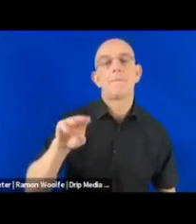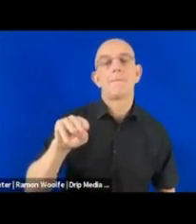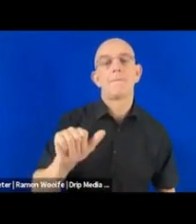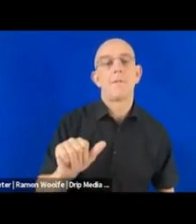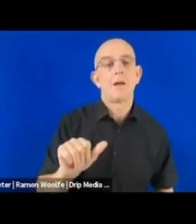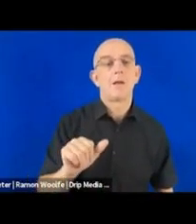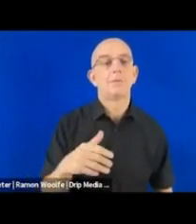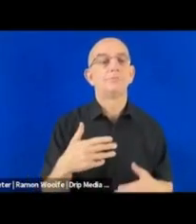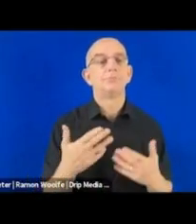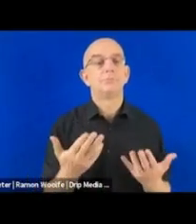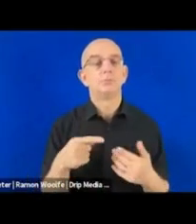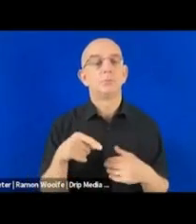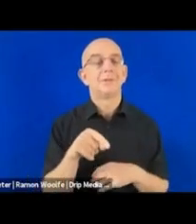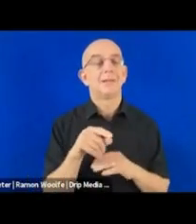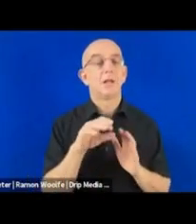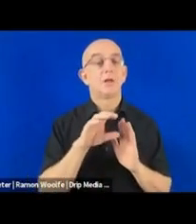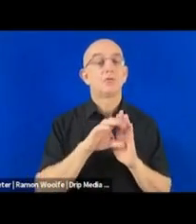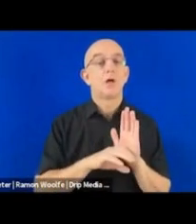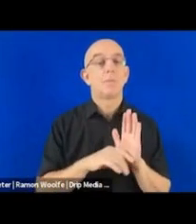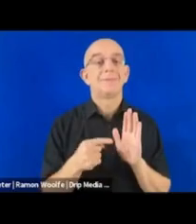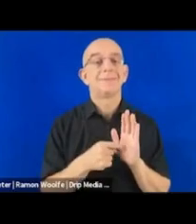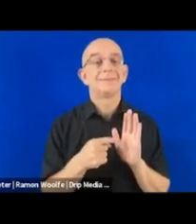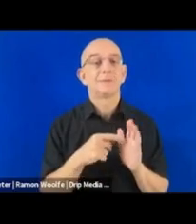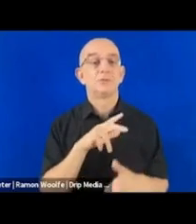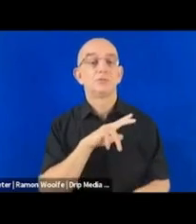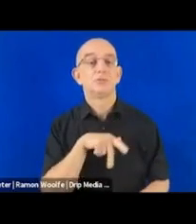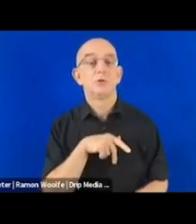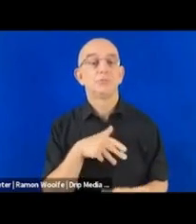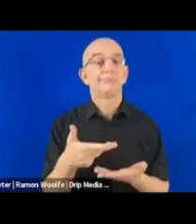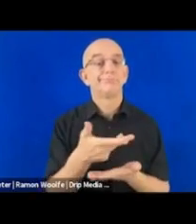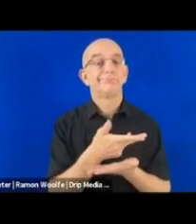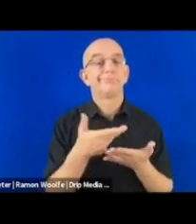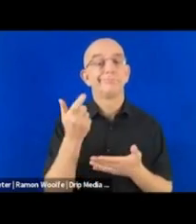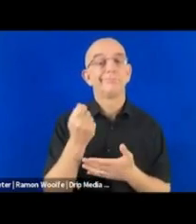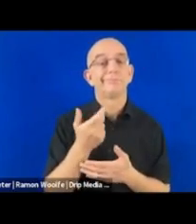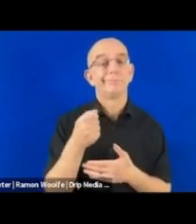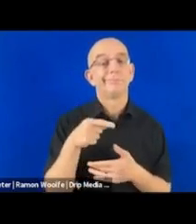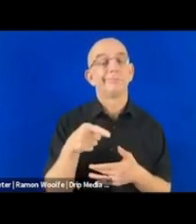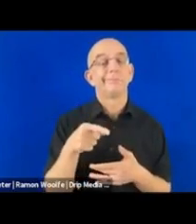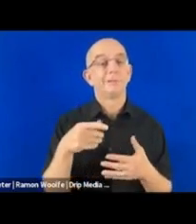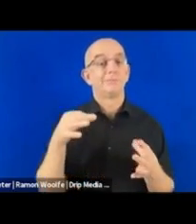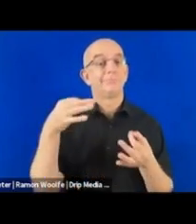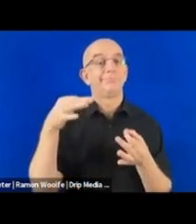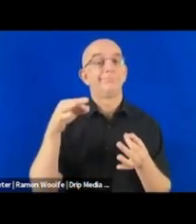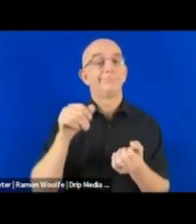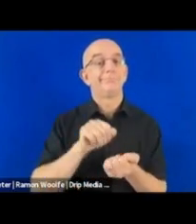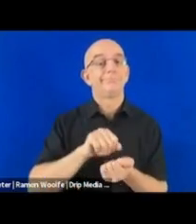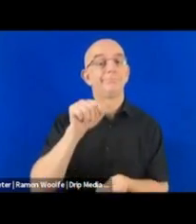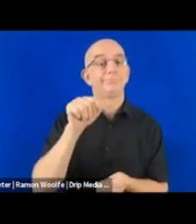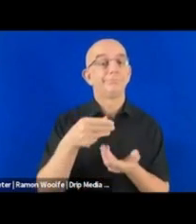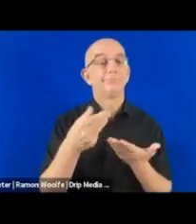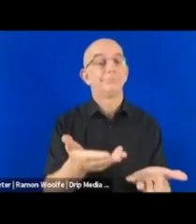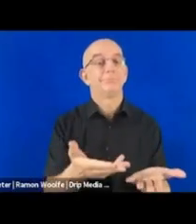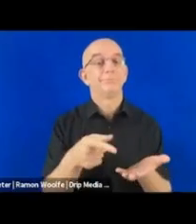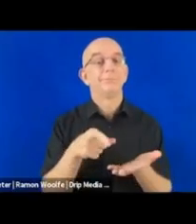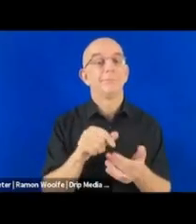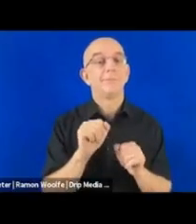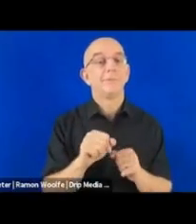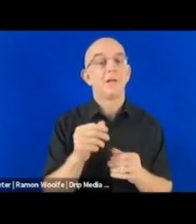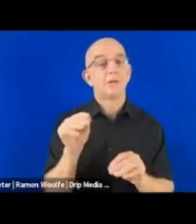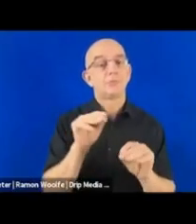how, like a way forward now on what we should be able to do to